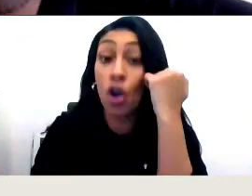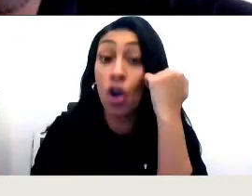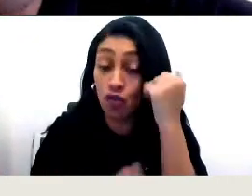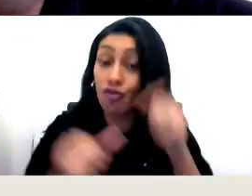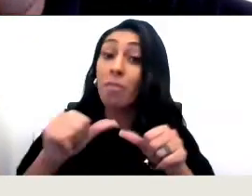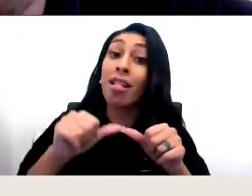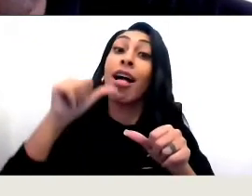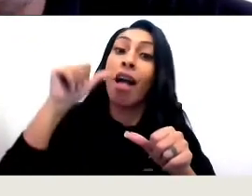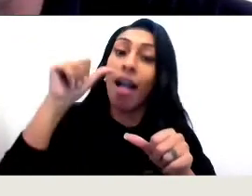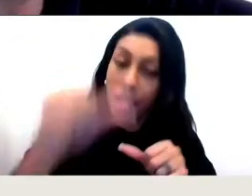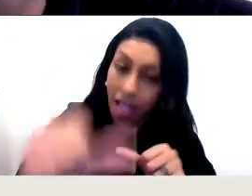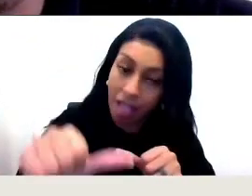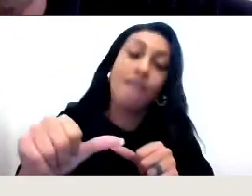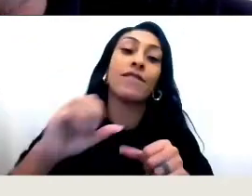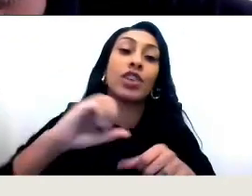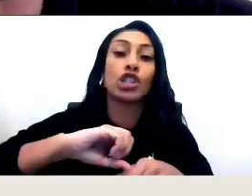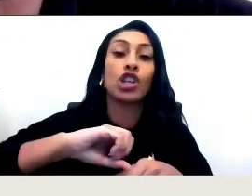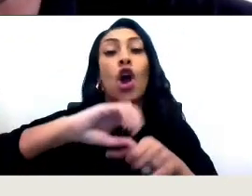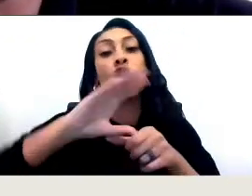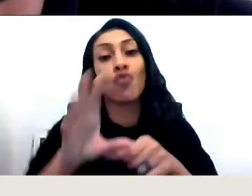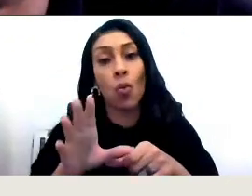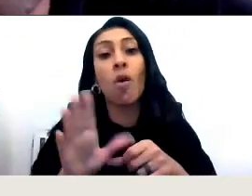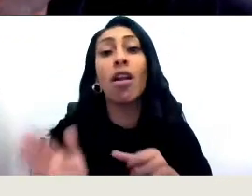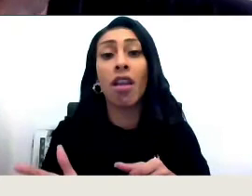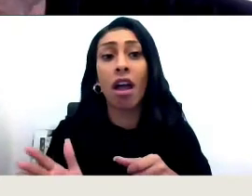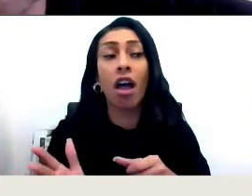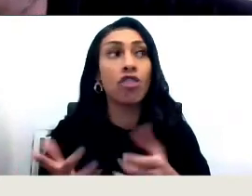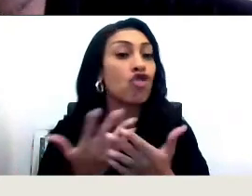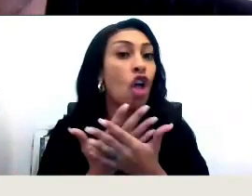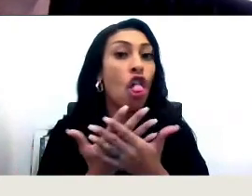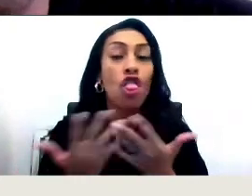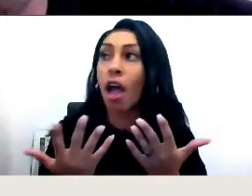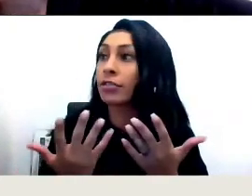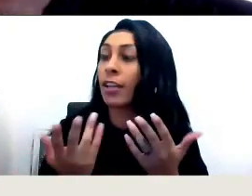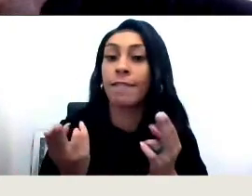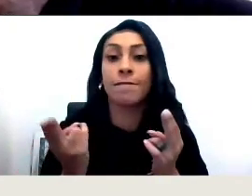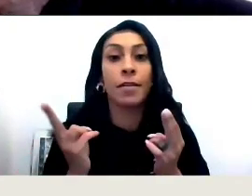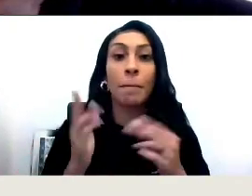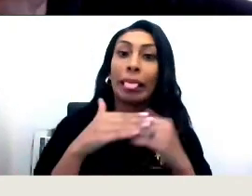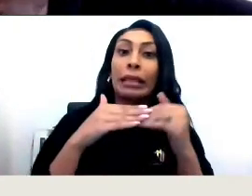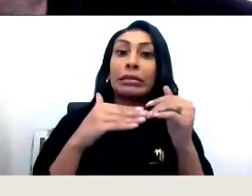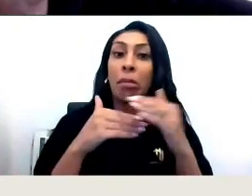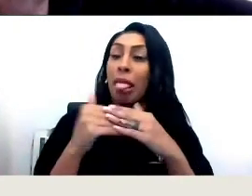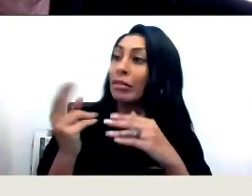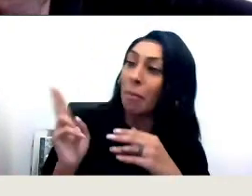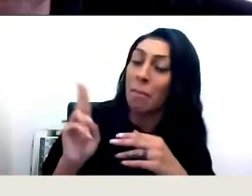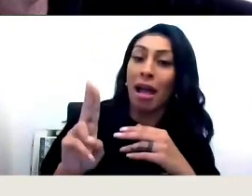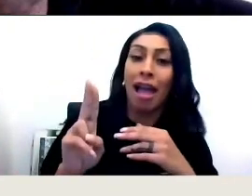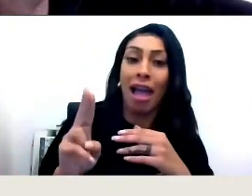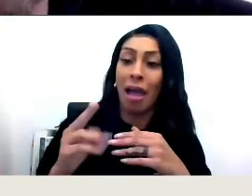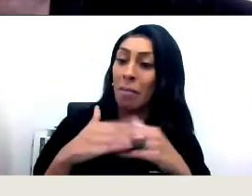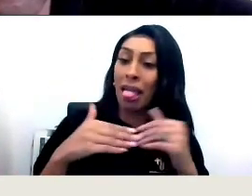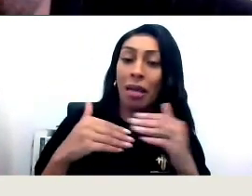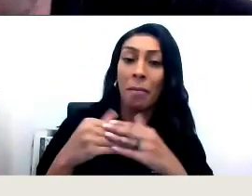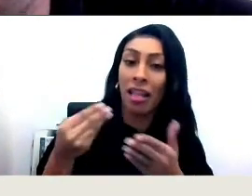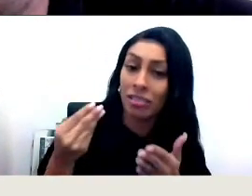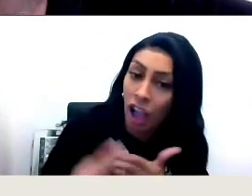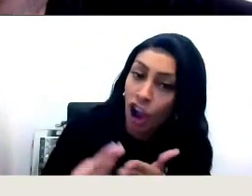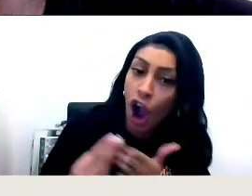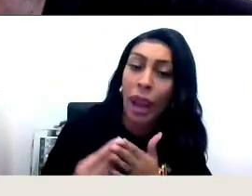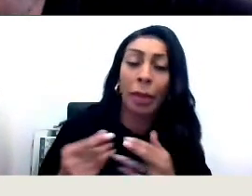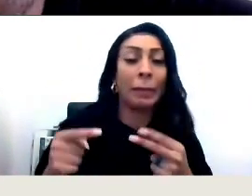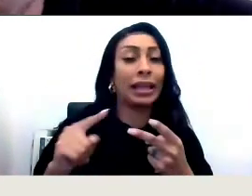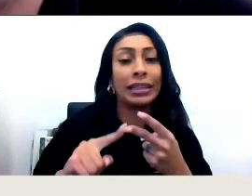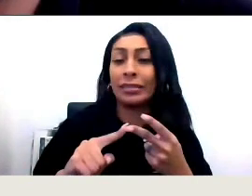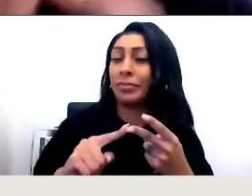COVID-19 because there's so much recovery that needs to happen, you know, on many